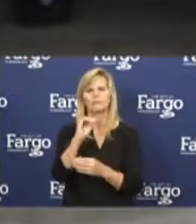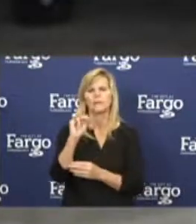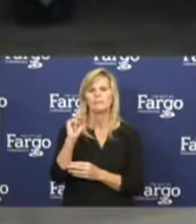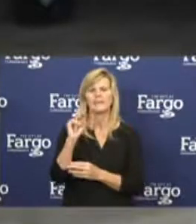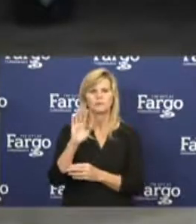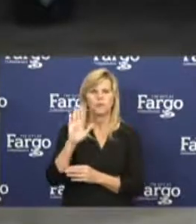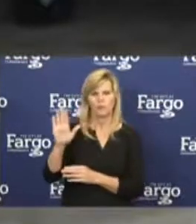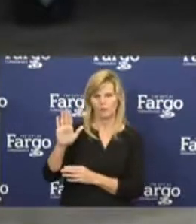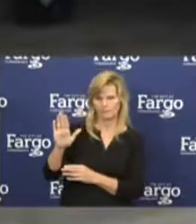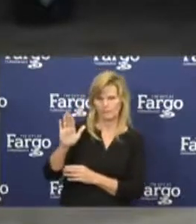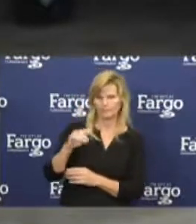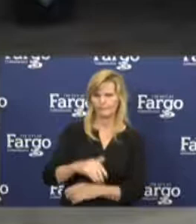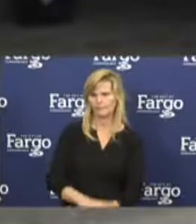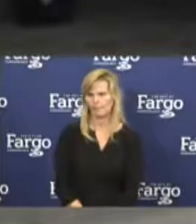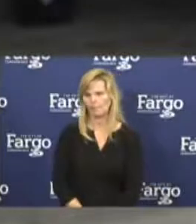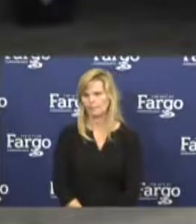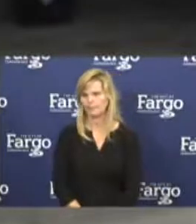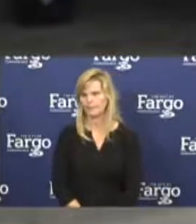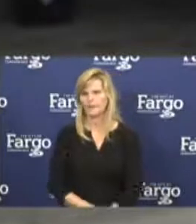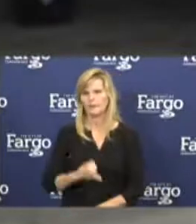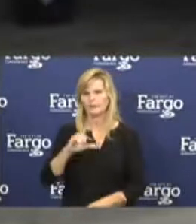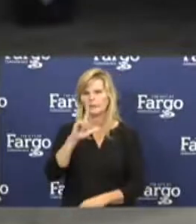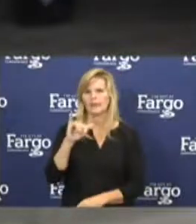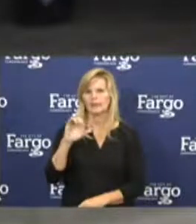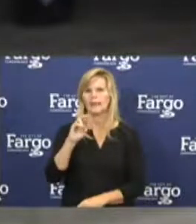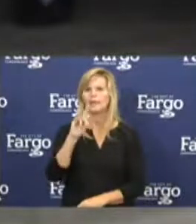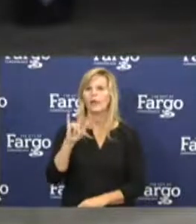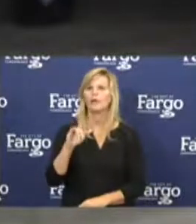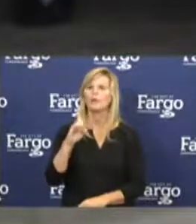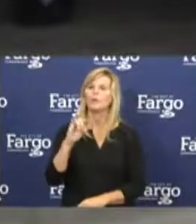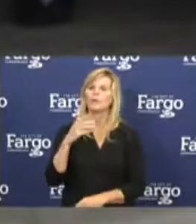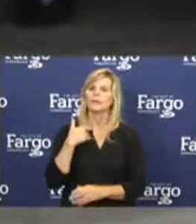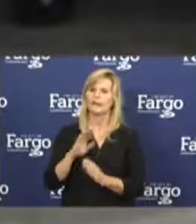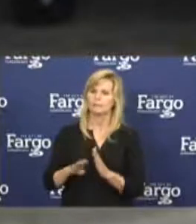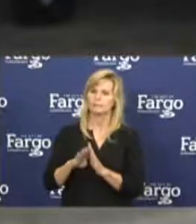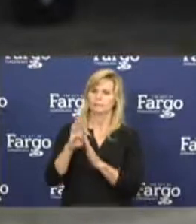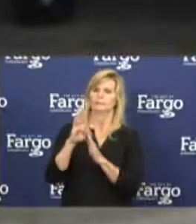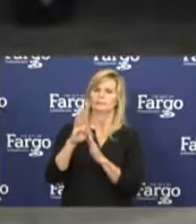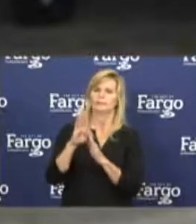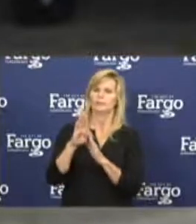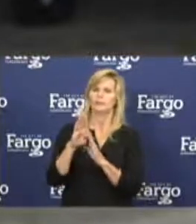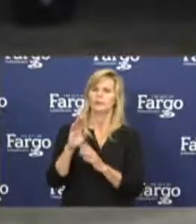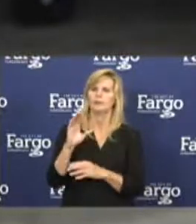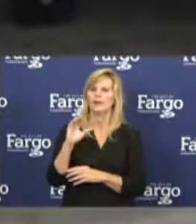side. So in Clay County, we did have a peak of cases in